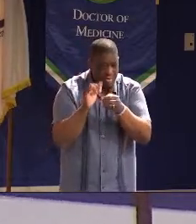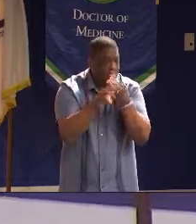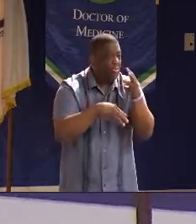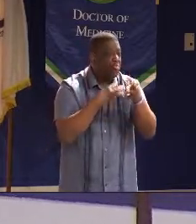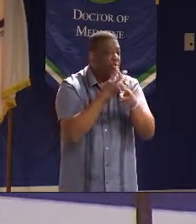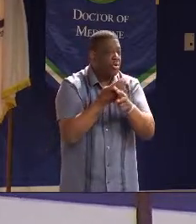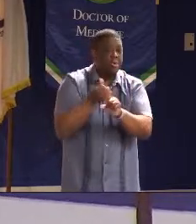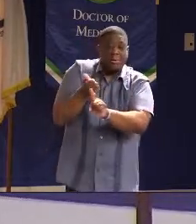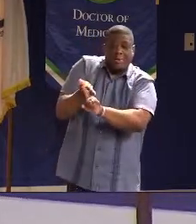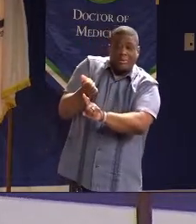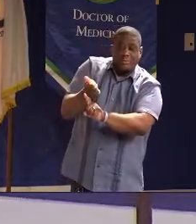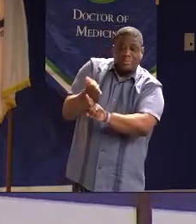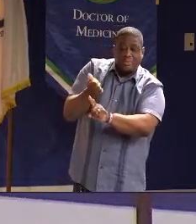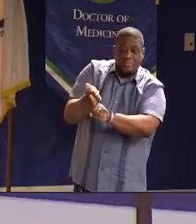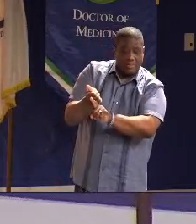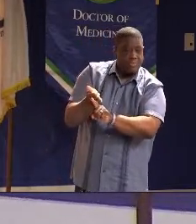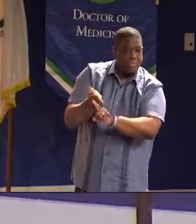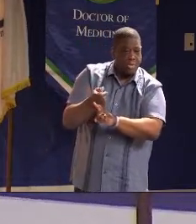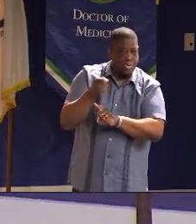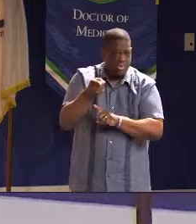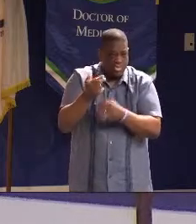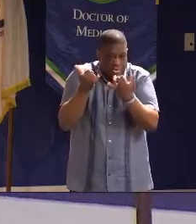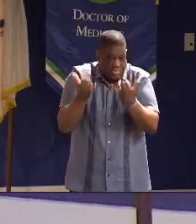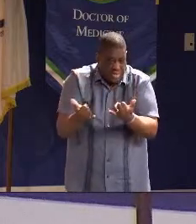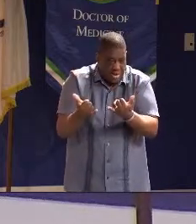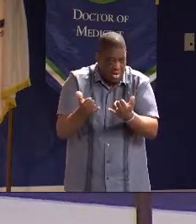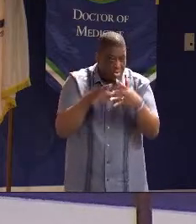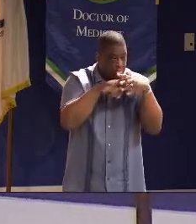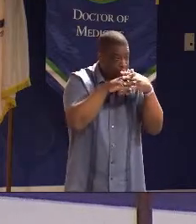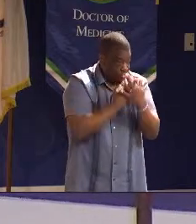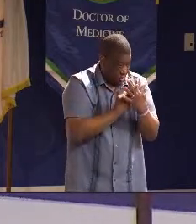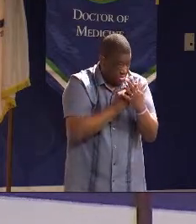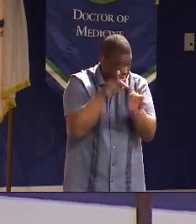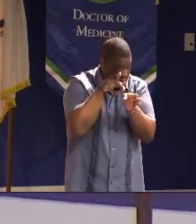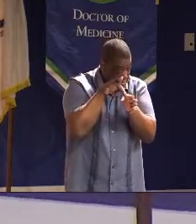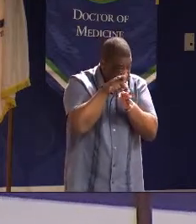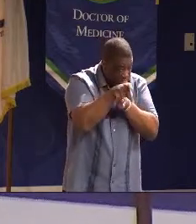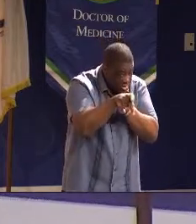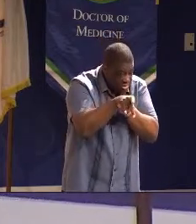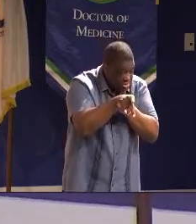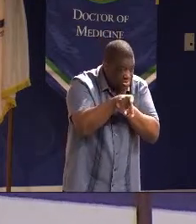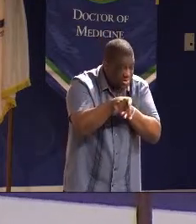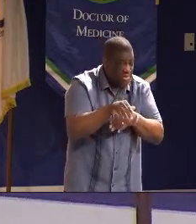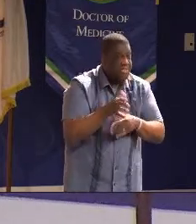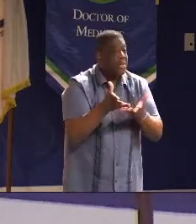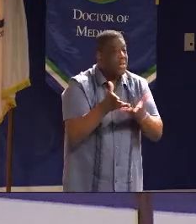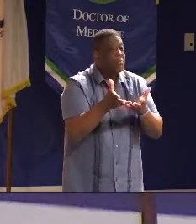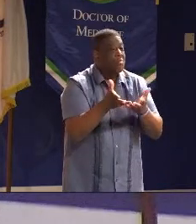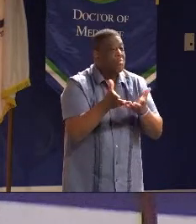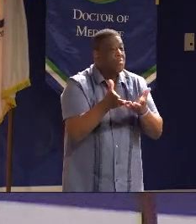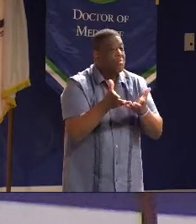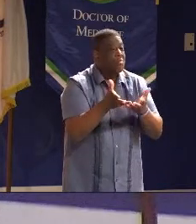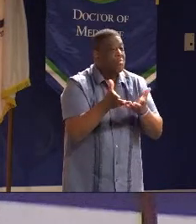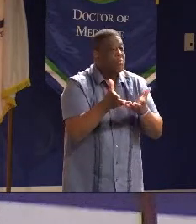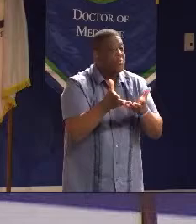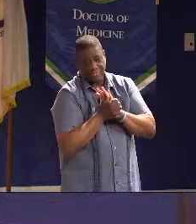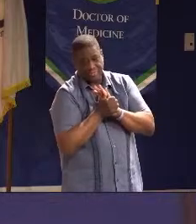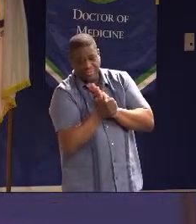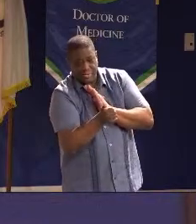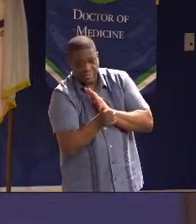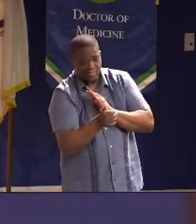itself. You are stepping into a profession that does not just demand skill, but also